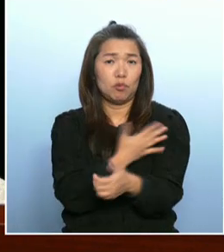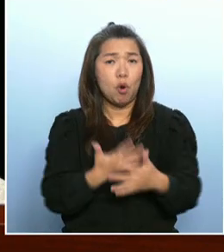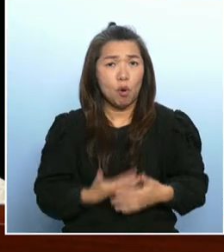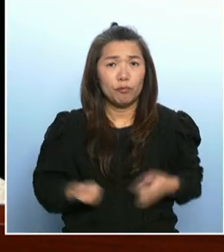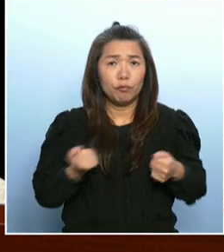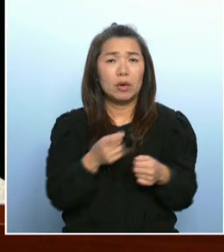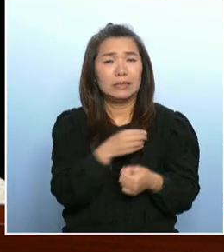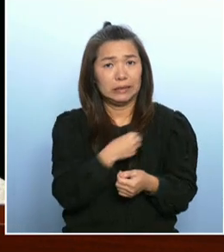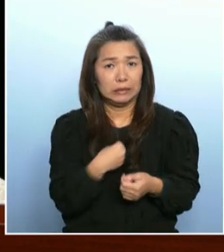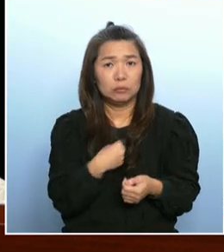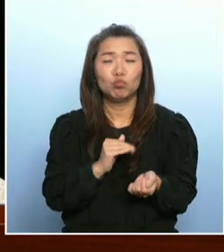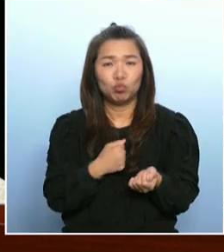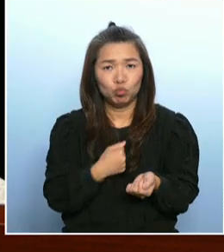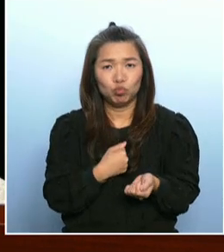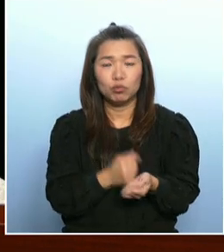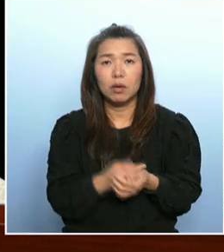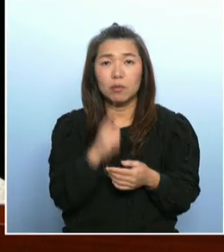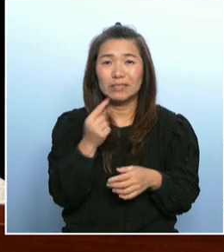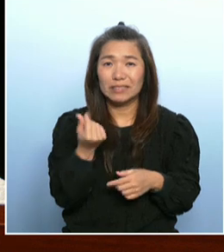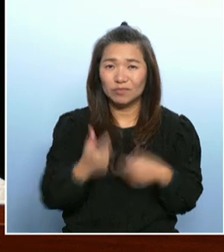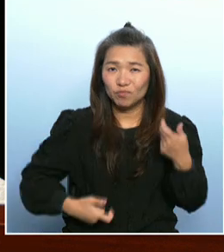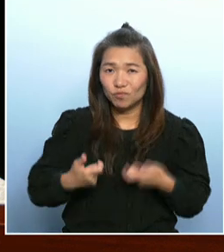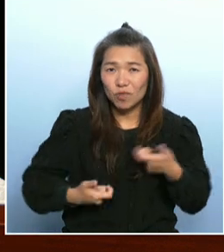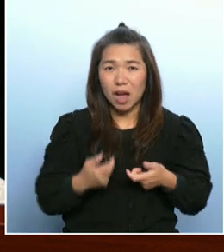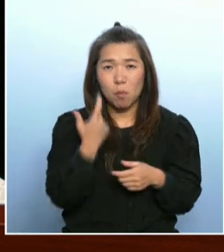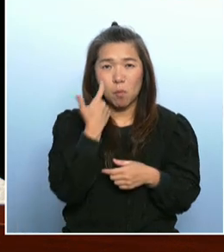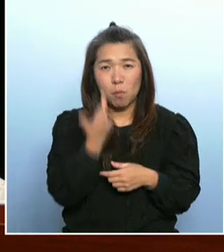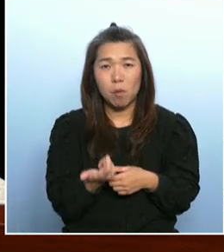want the PWDs to